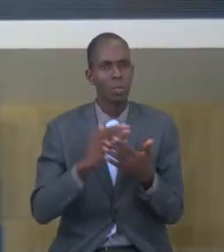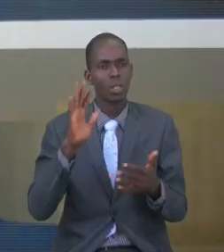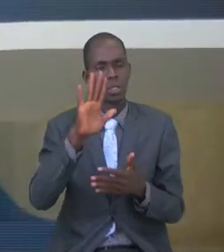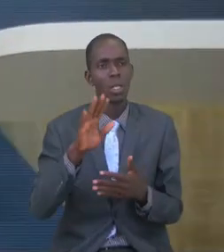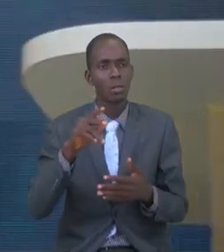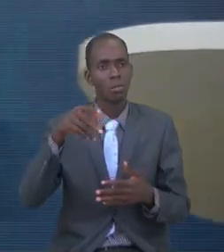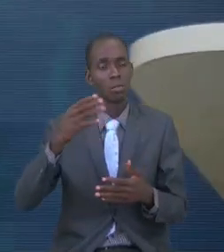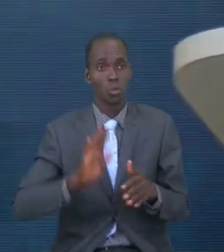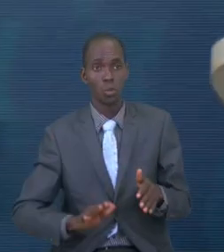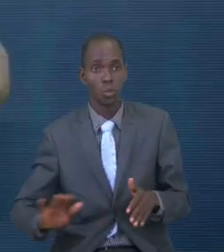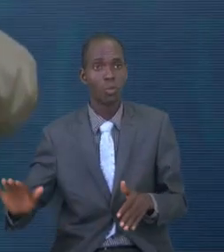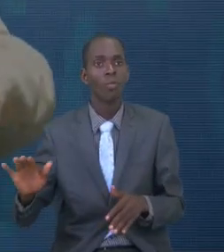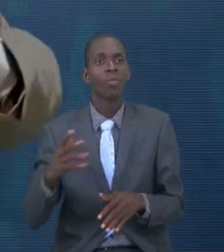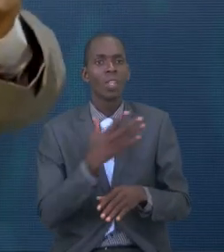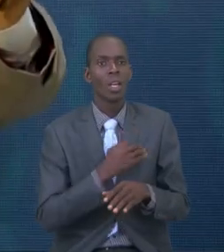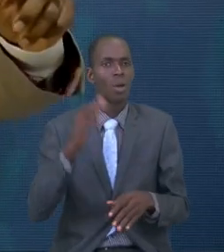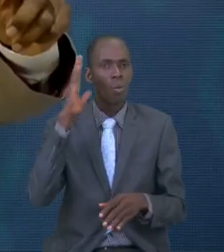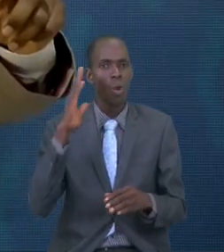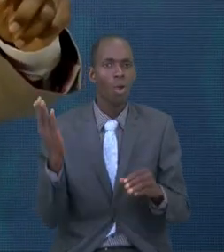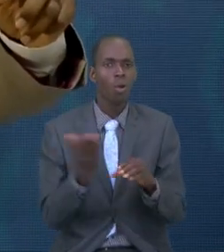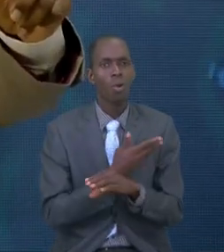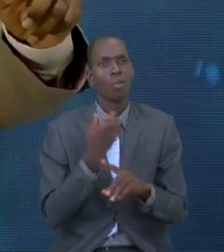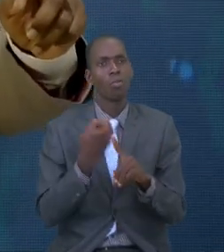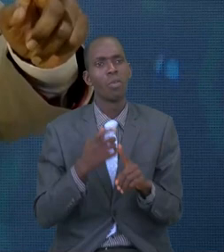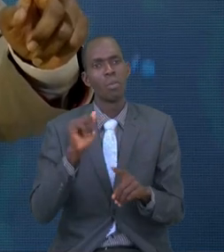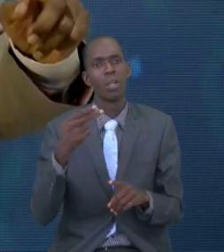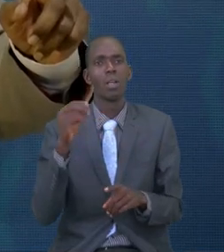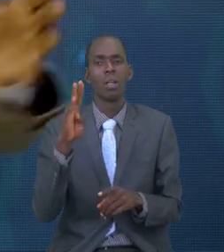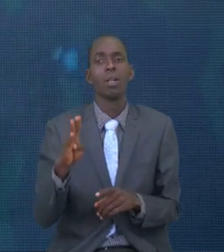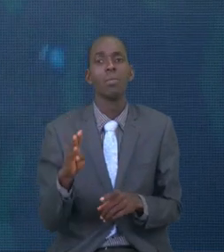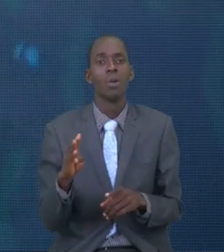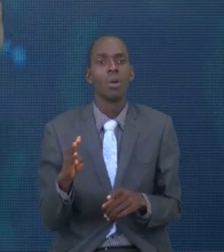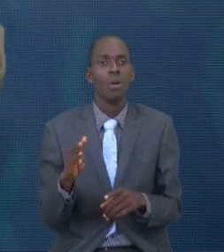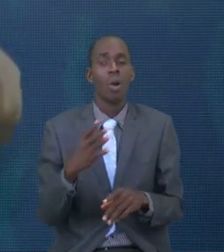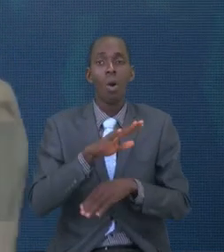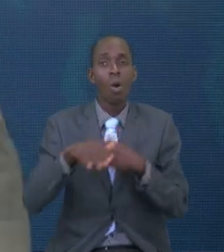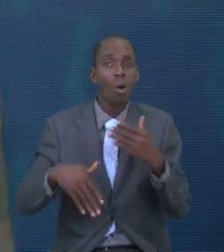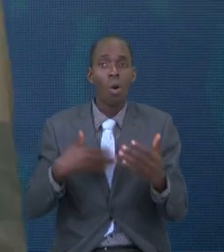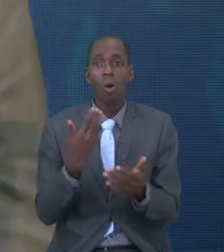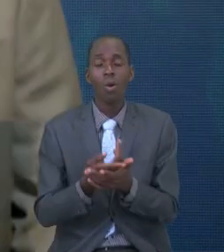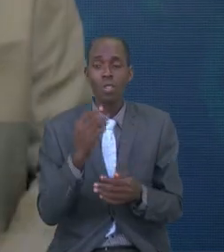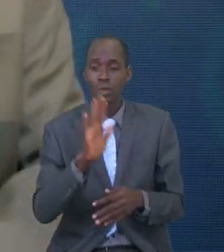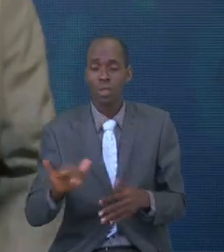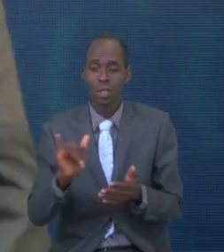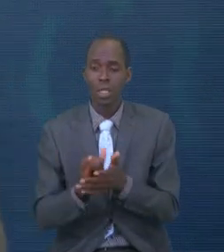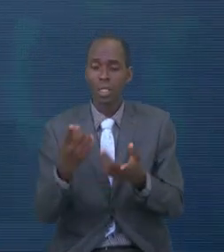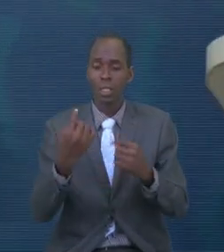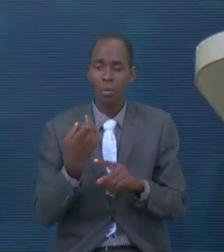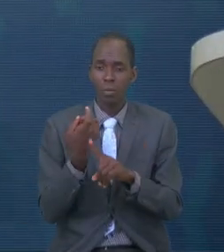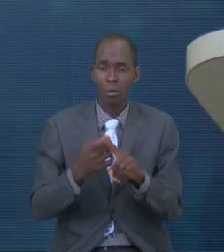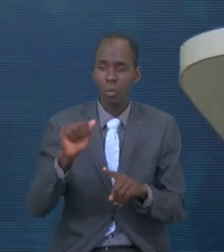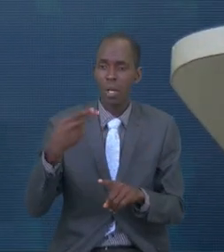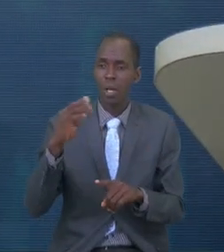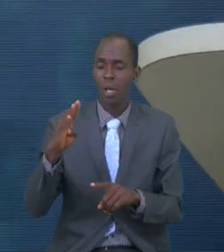or daughters that came from the union of Ahab and Jezebel, I'll take them away. And I will